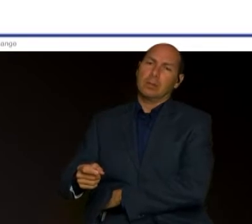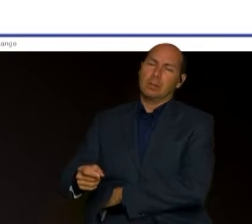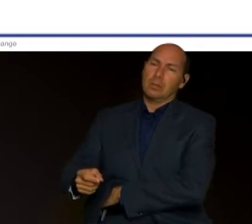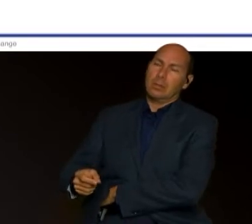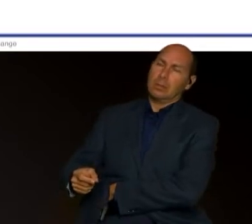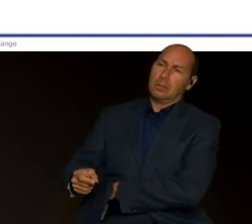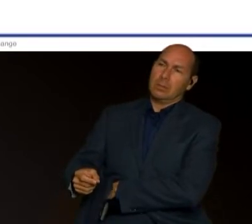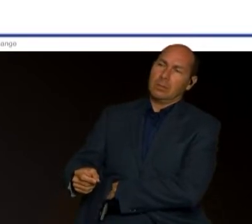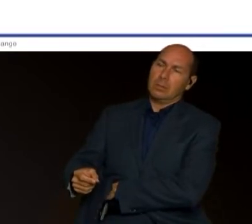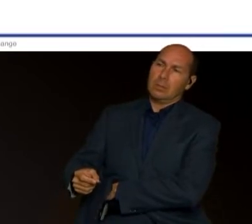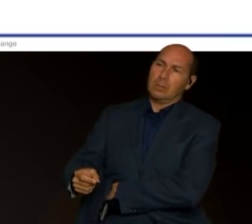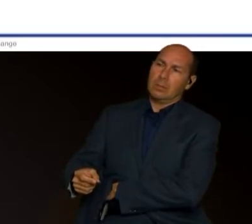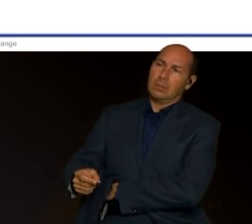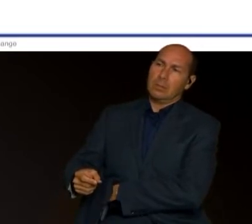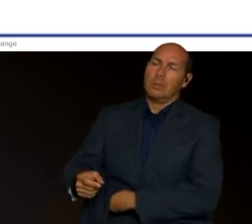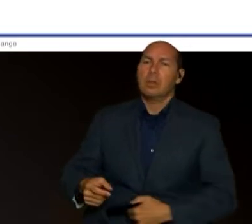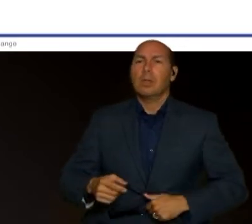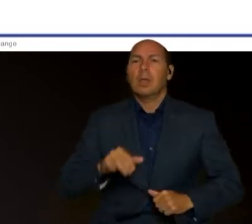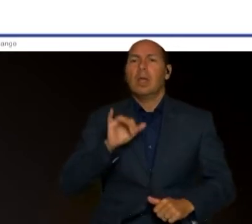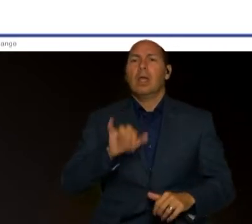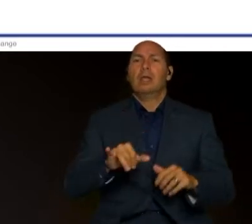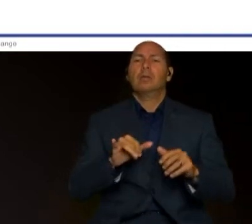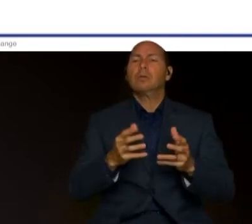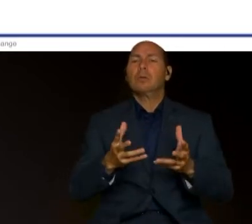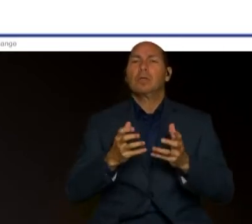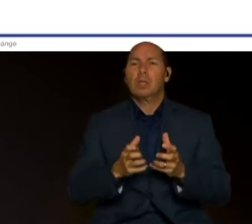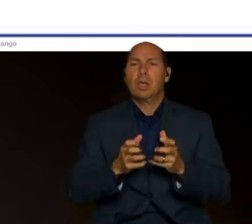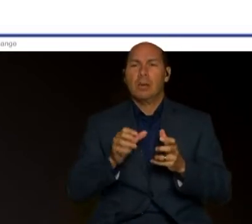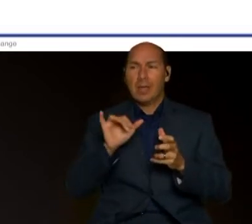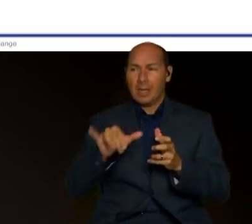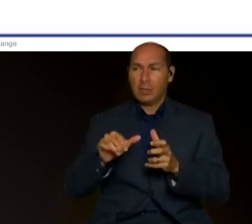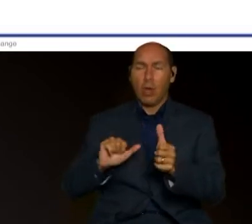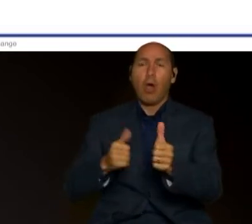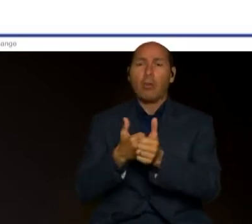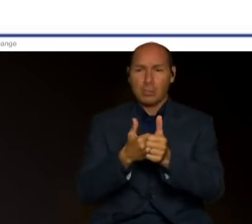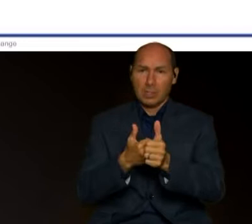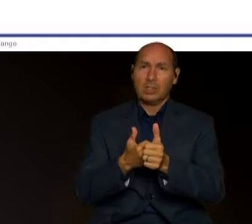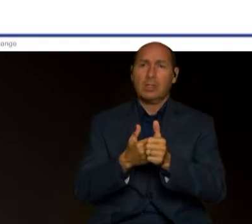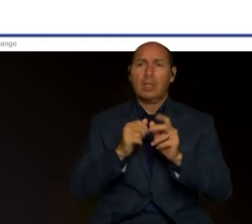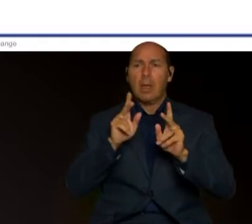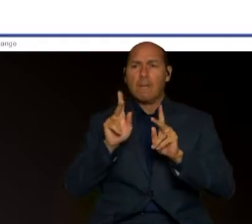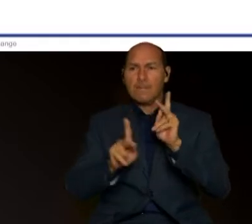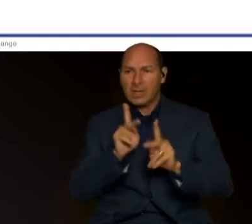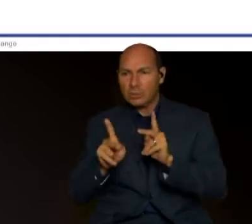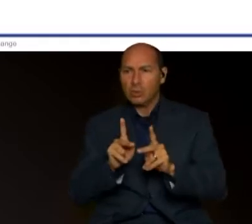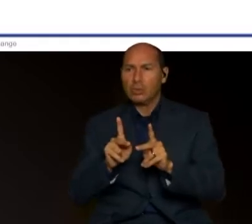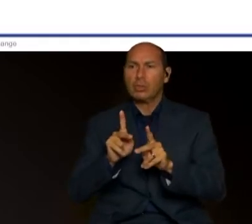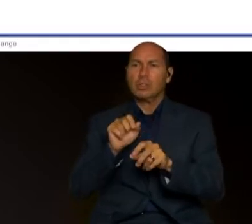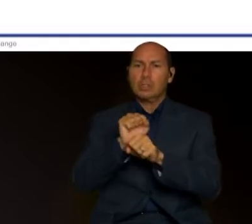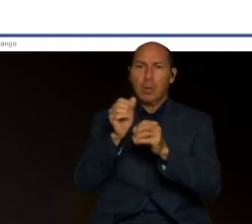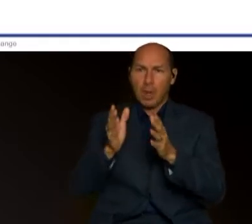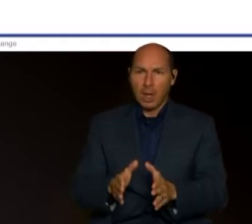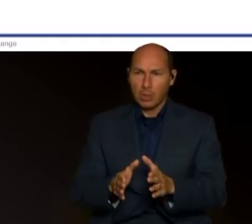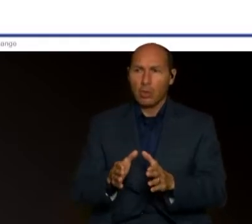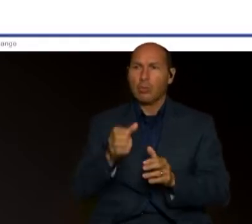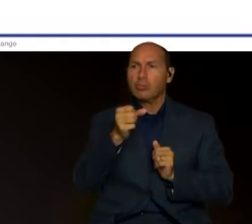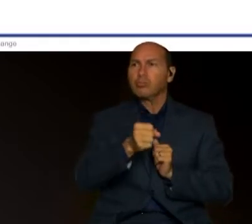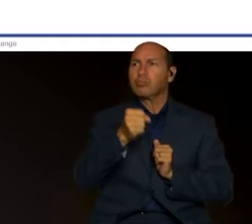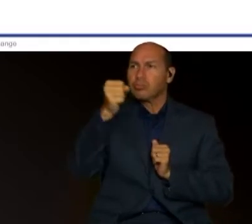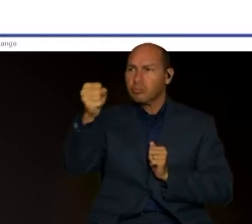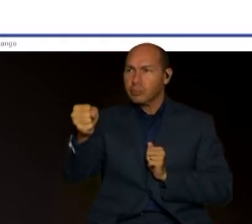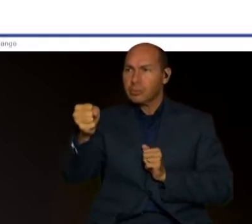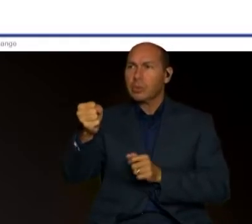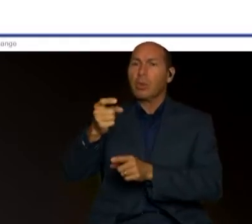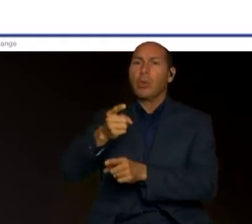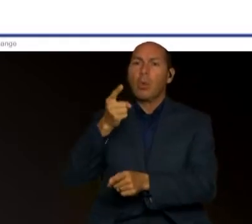to assure that the government structures are updated and that the people and employees are in the